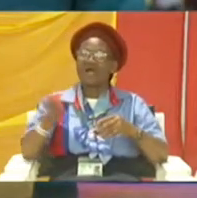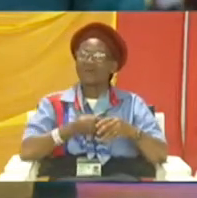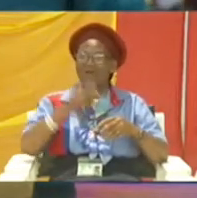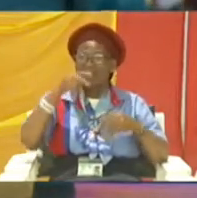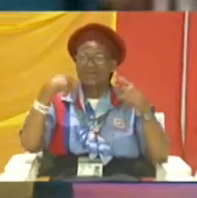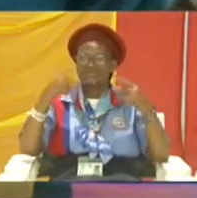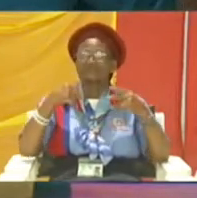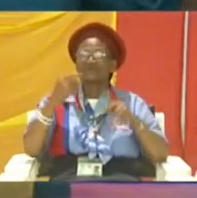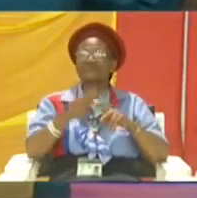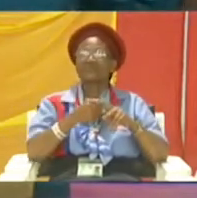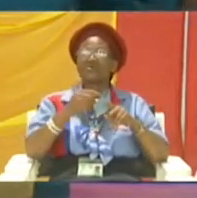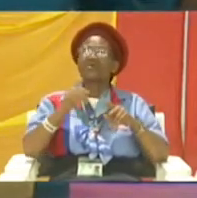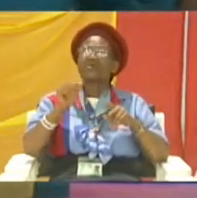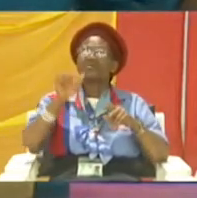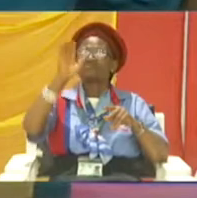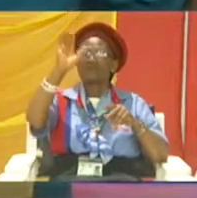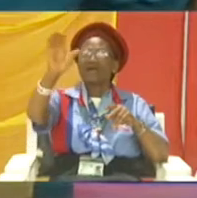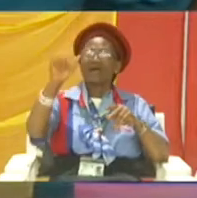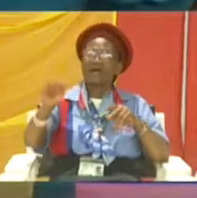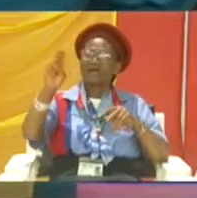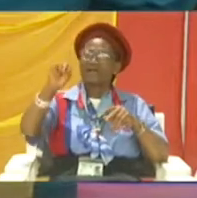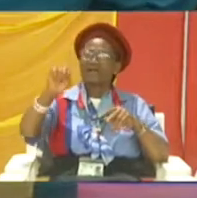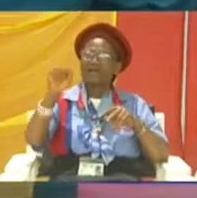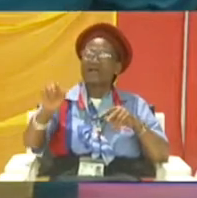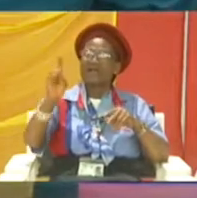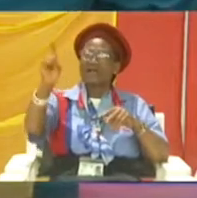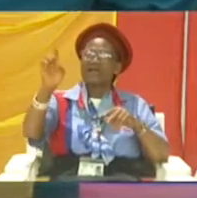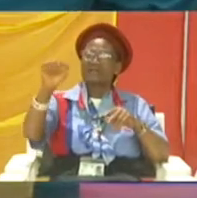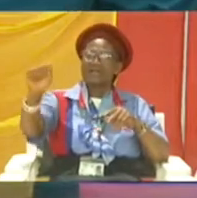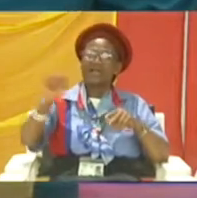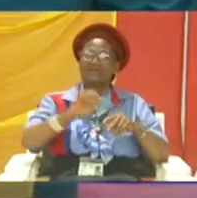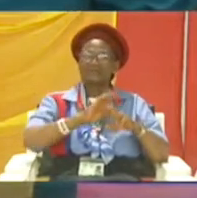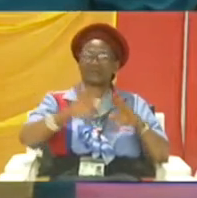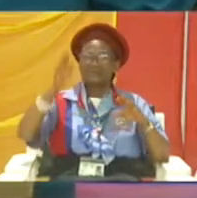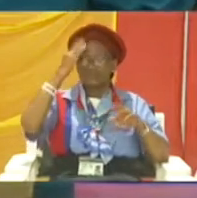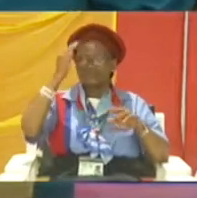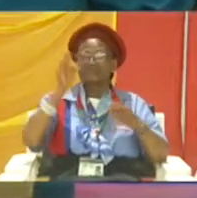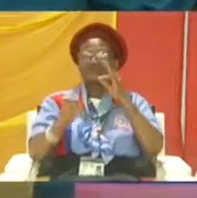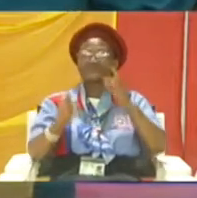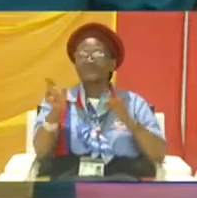don't know if you saw the picture.